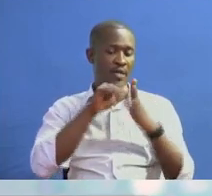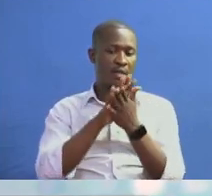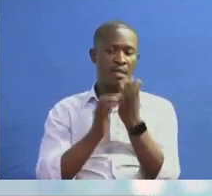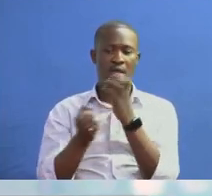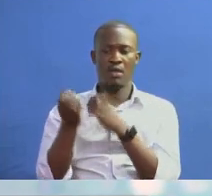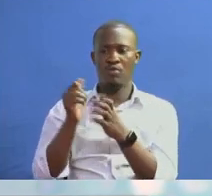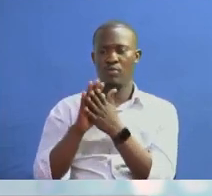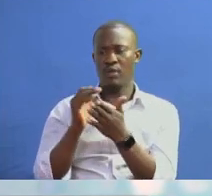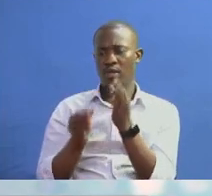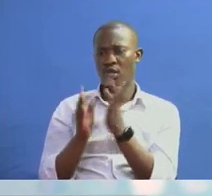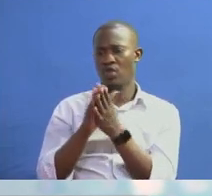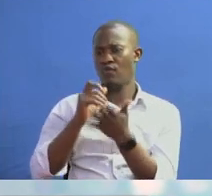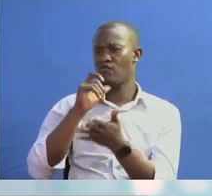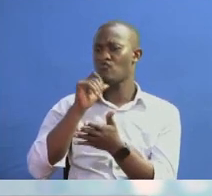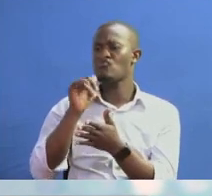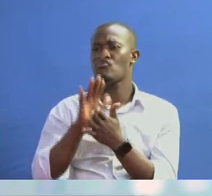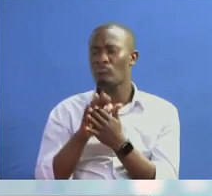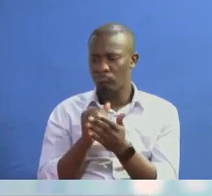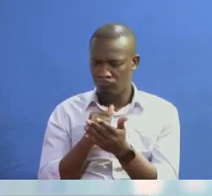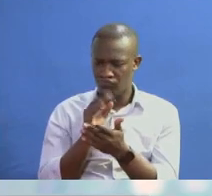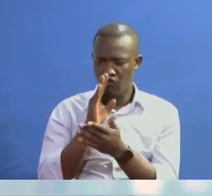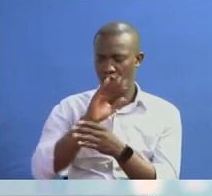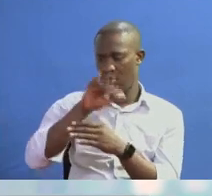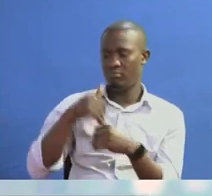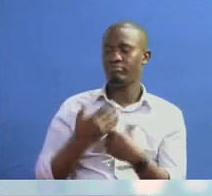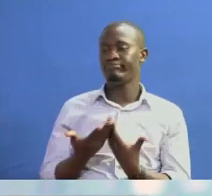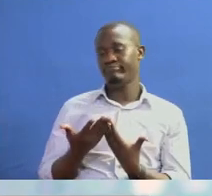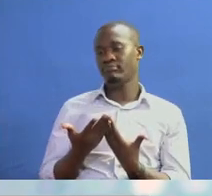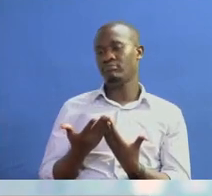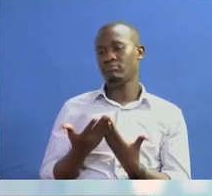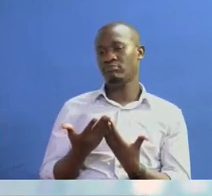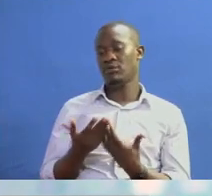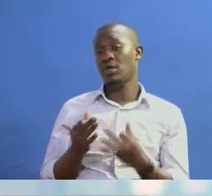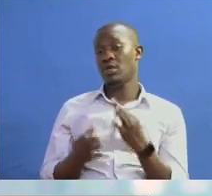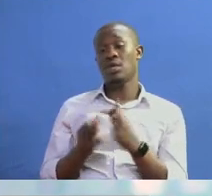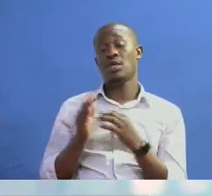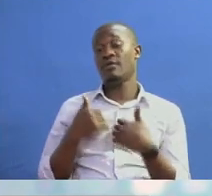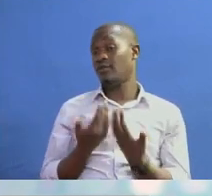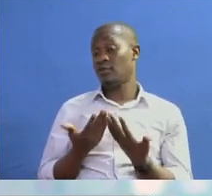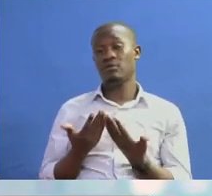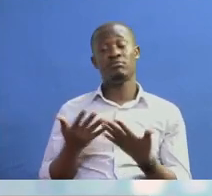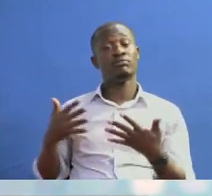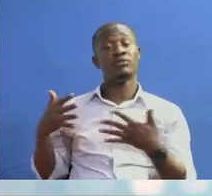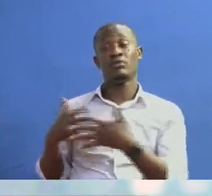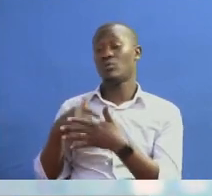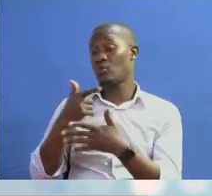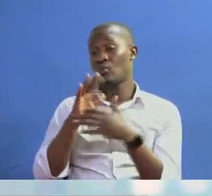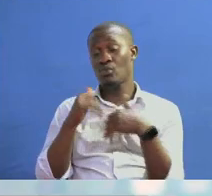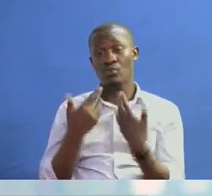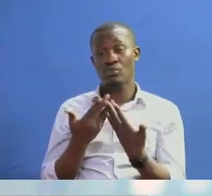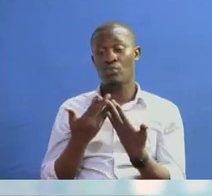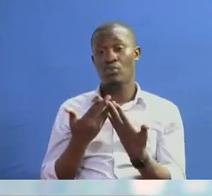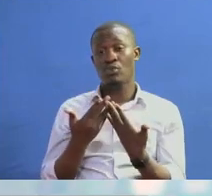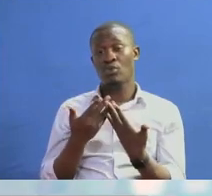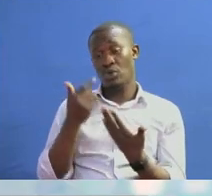agreements, if you don't fulfill your agreement, then it will be disowned next. And if it is disowned, whose fault will it be? Will